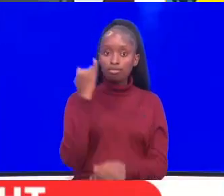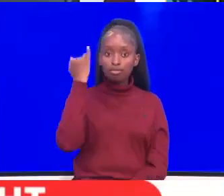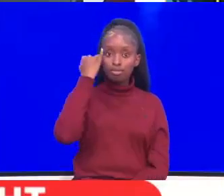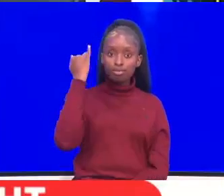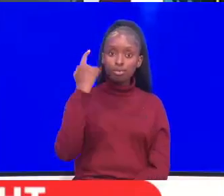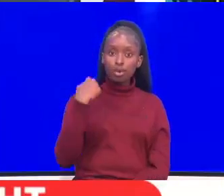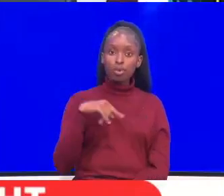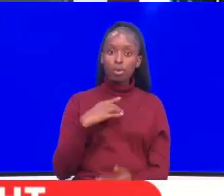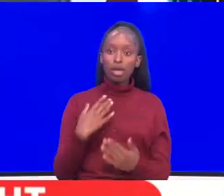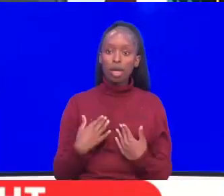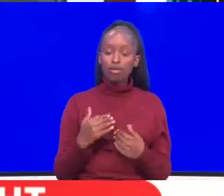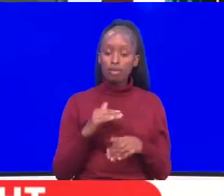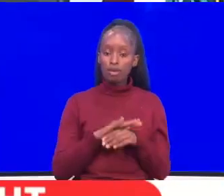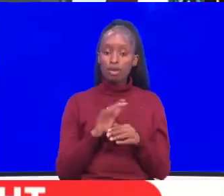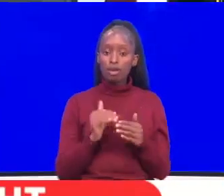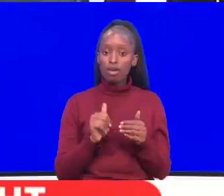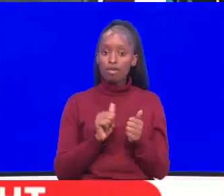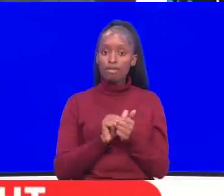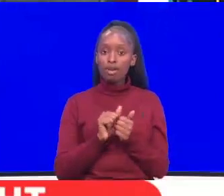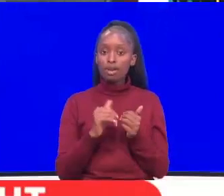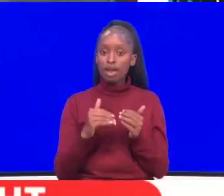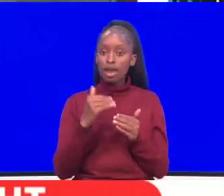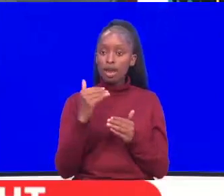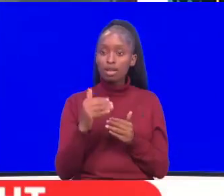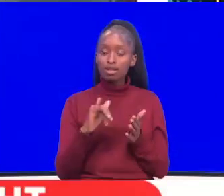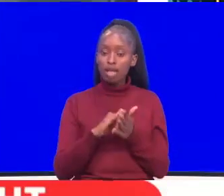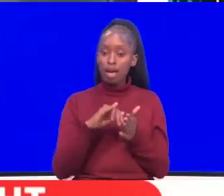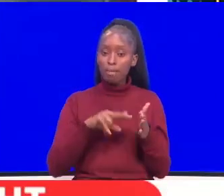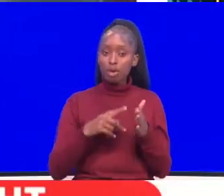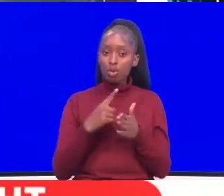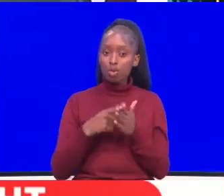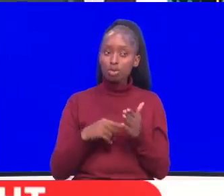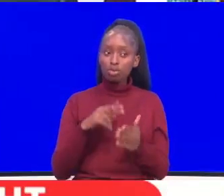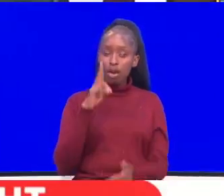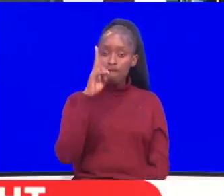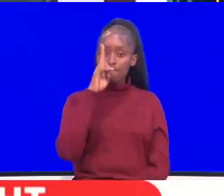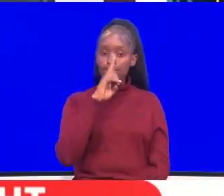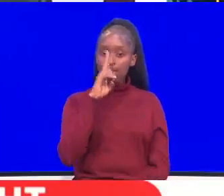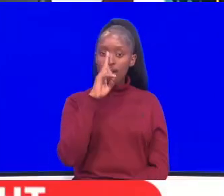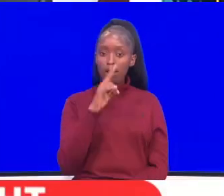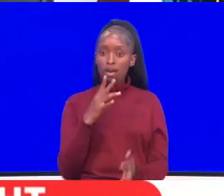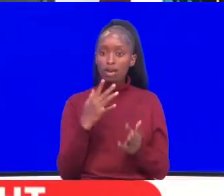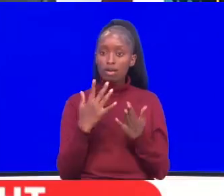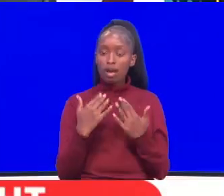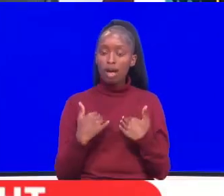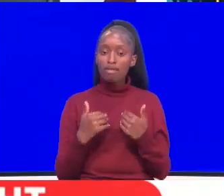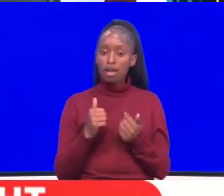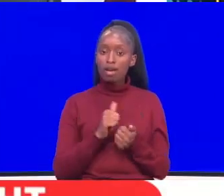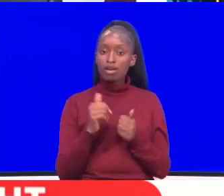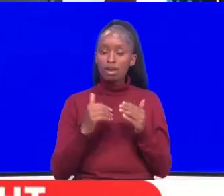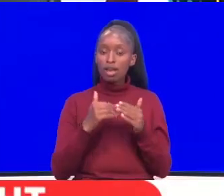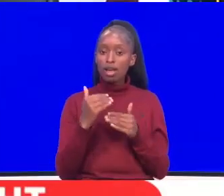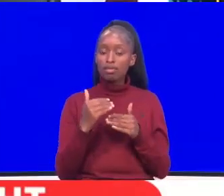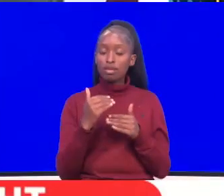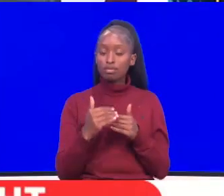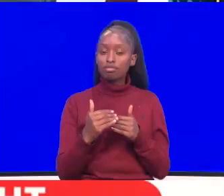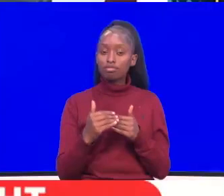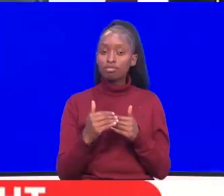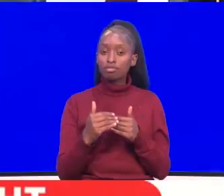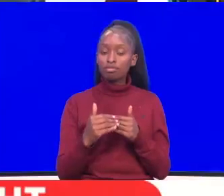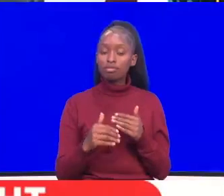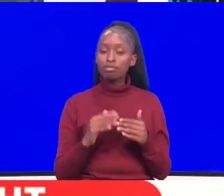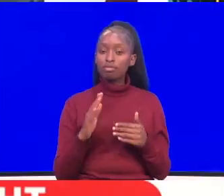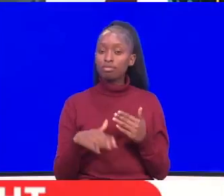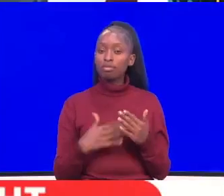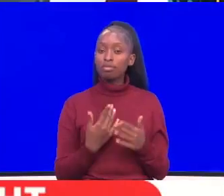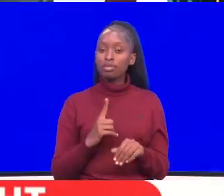came up with the Friday After Next. The Friday After Next simply means fun. It's fun, so it's Friday After Next. So after every fortnight, we'll be